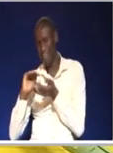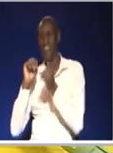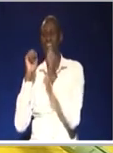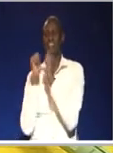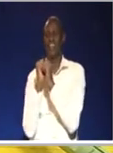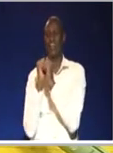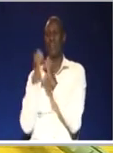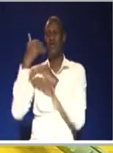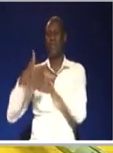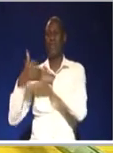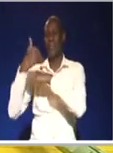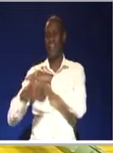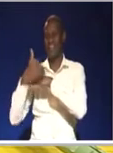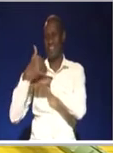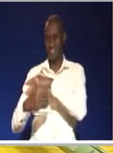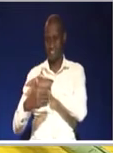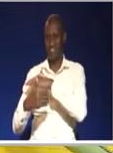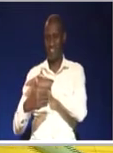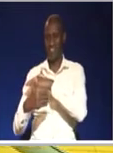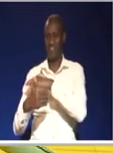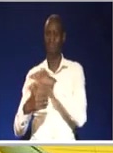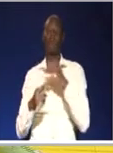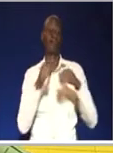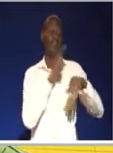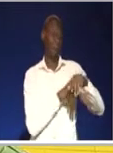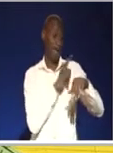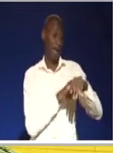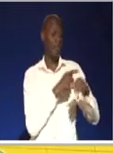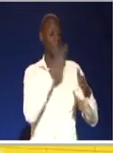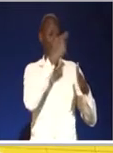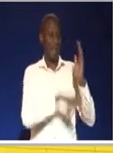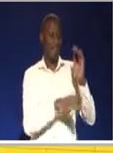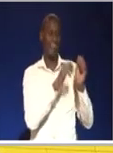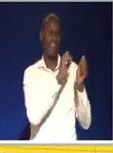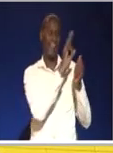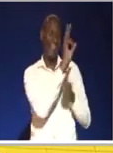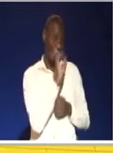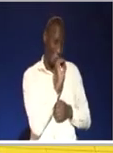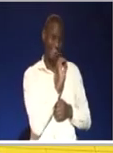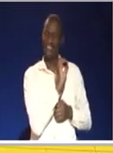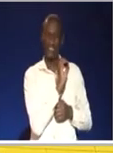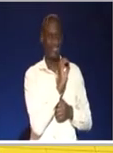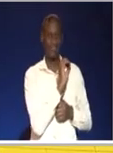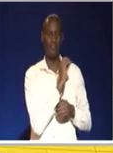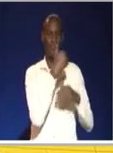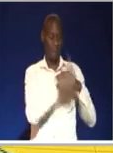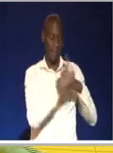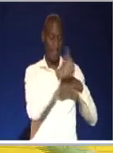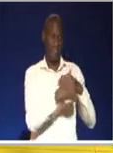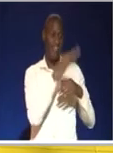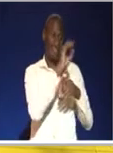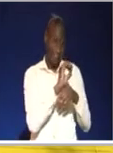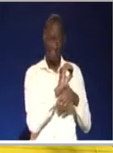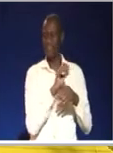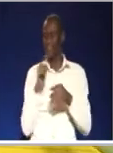10 loaves of bread. When the price hit 30 shillings per bread,